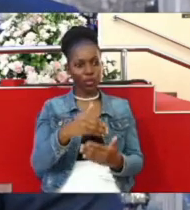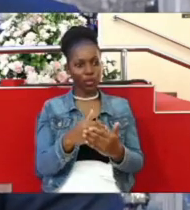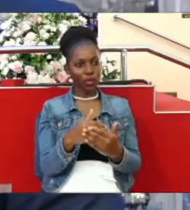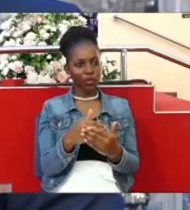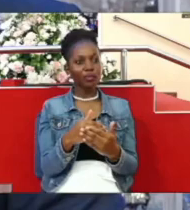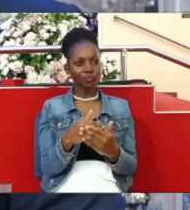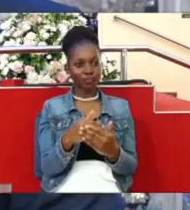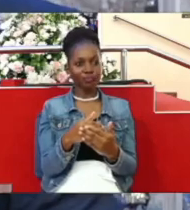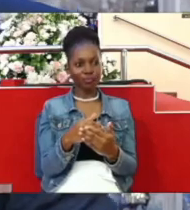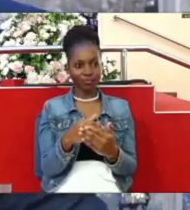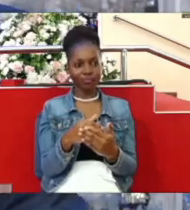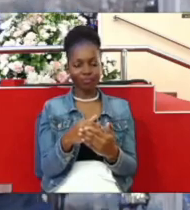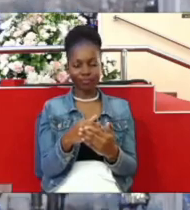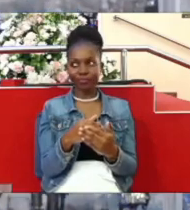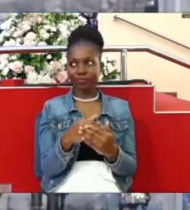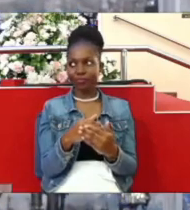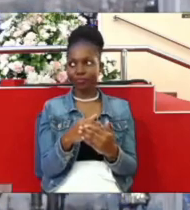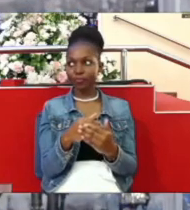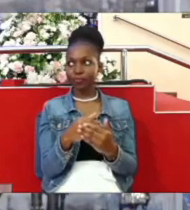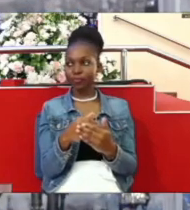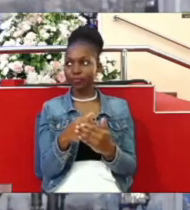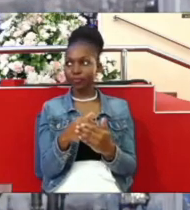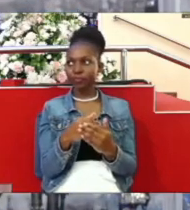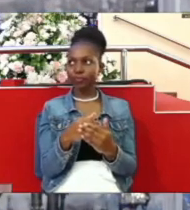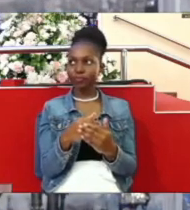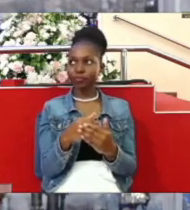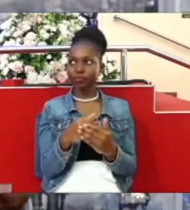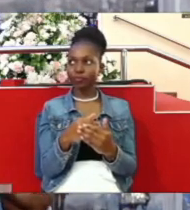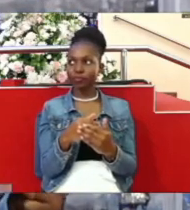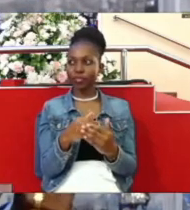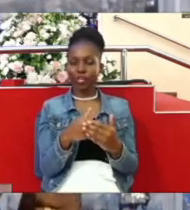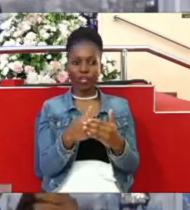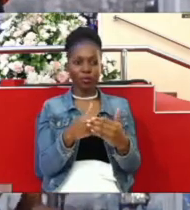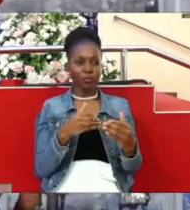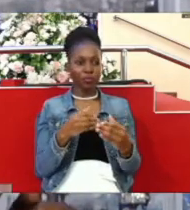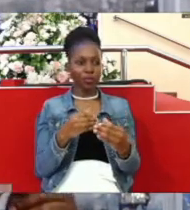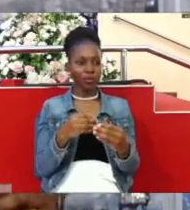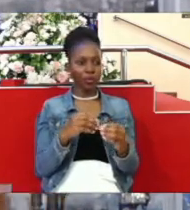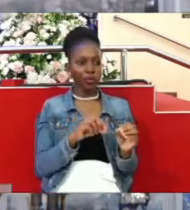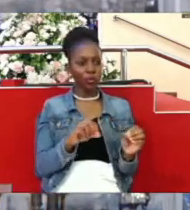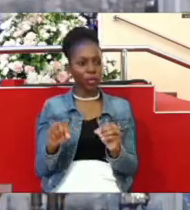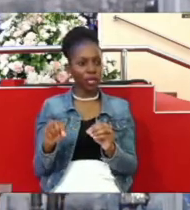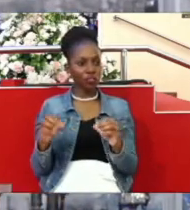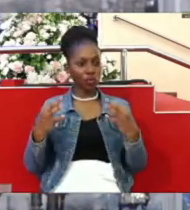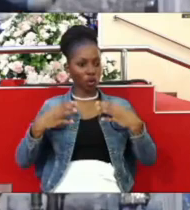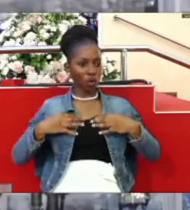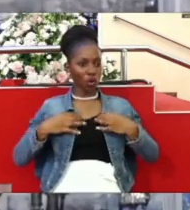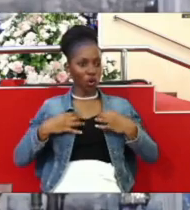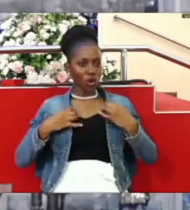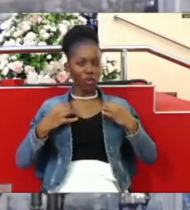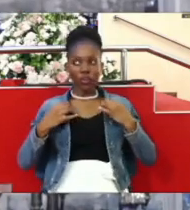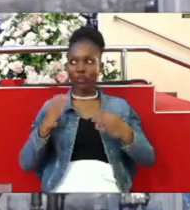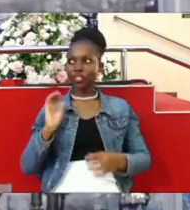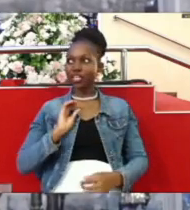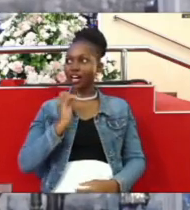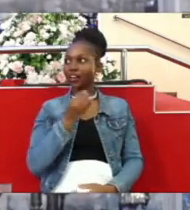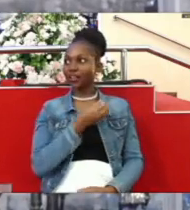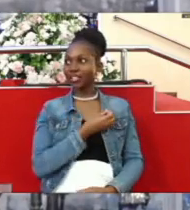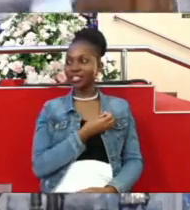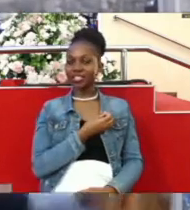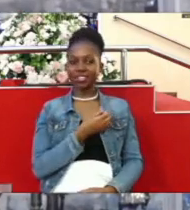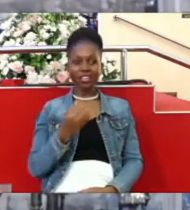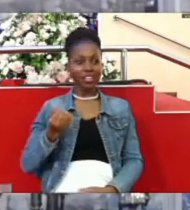kuchukua msuti za wale wasimamizi. Amen. My wife is here, Florence. She can attest to